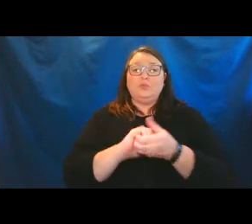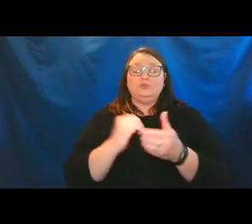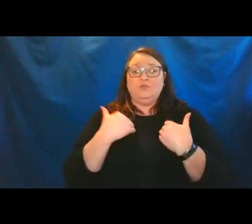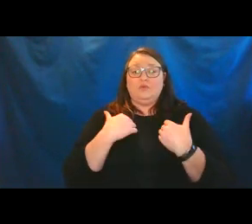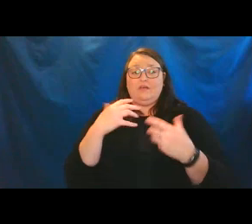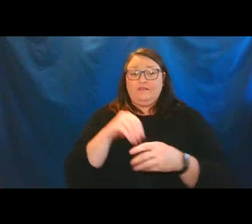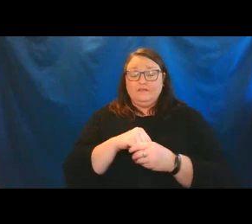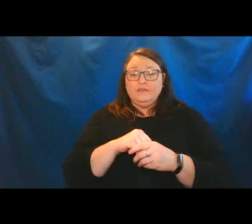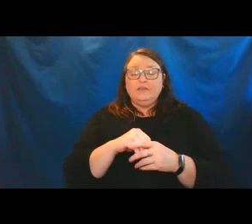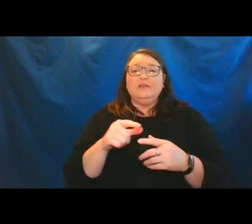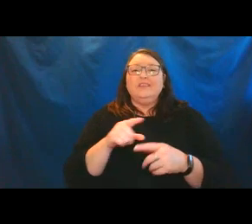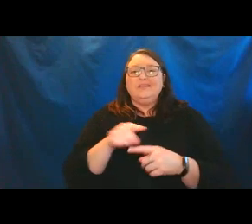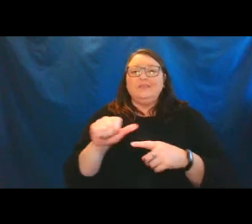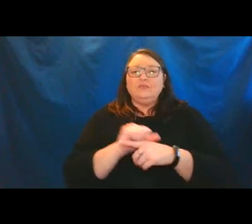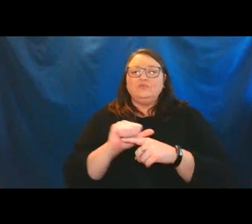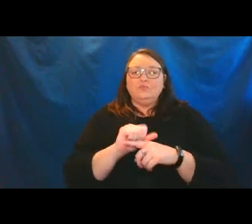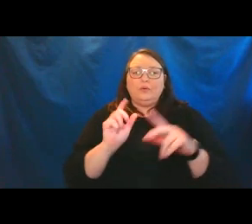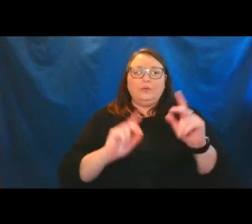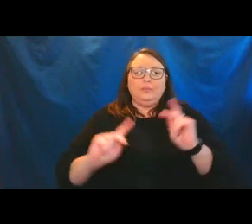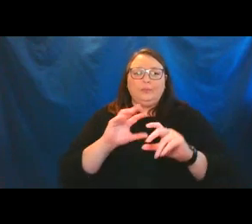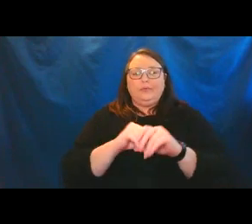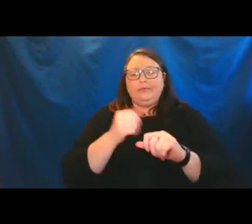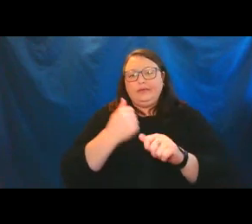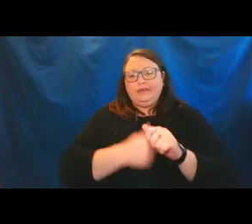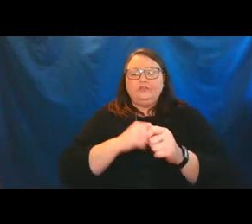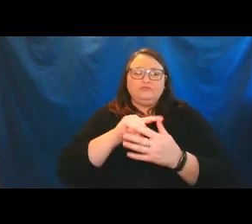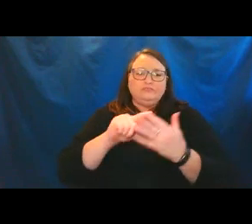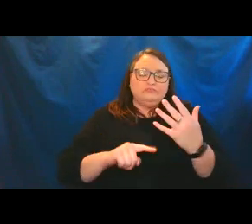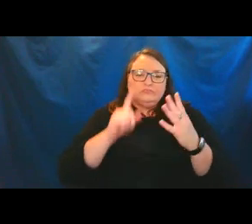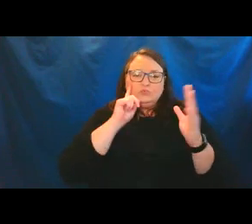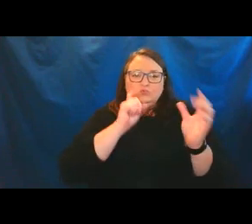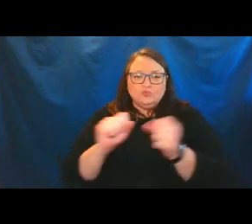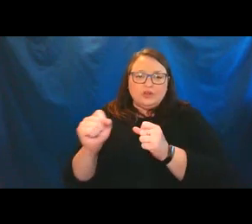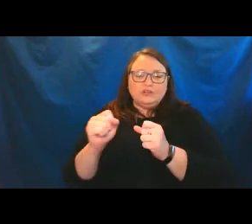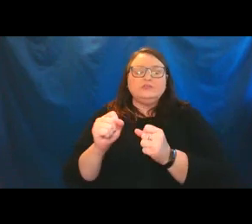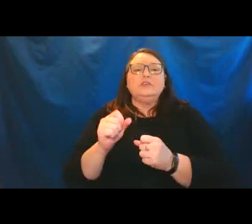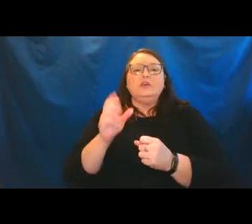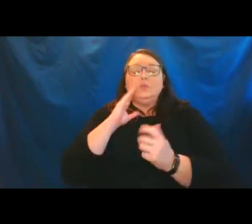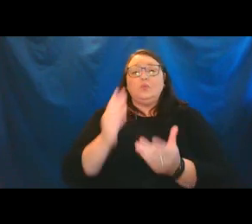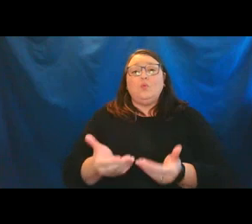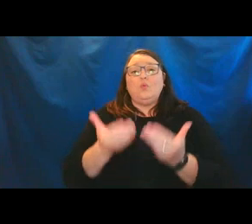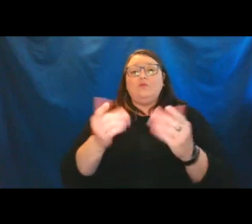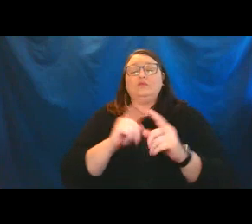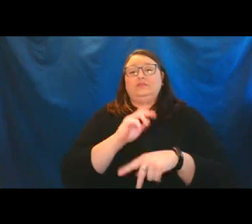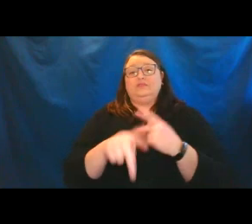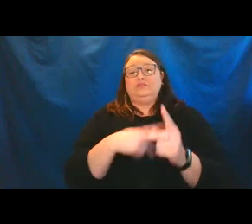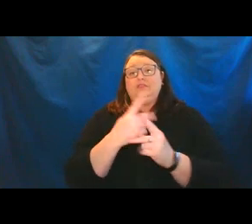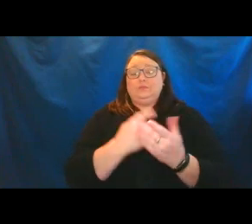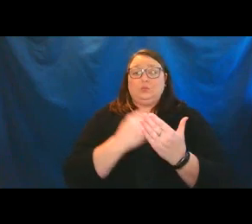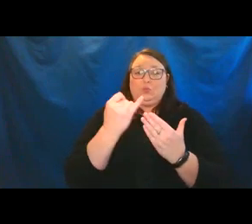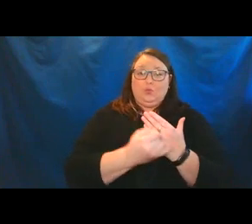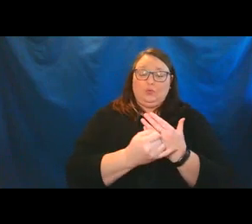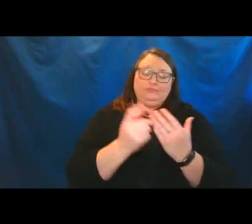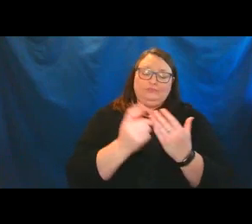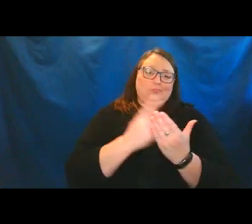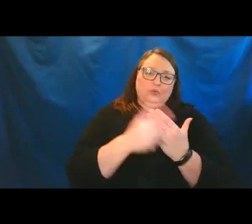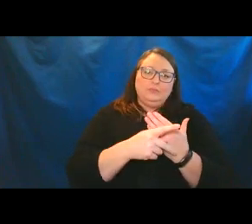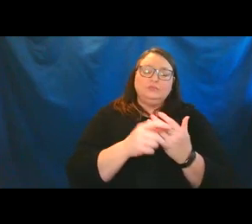train individuals within each of these strategies. They offer different type of programs with credentials that